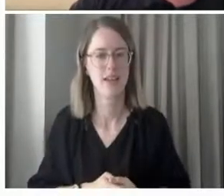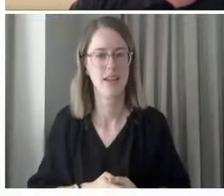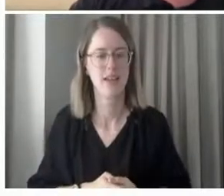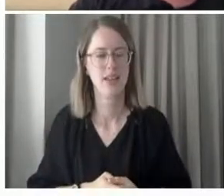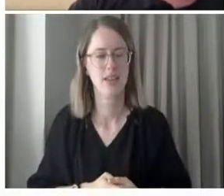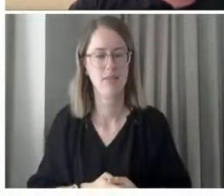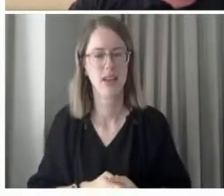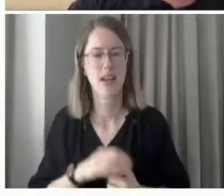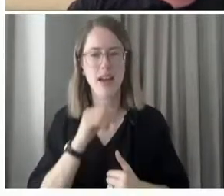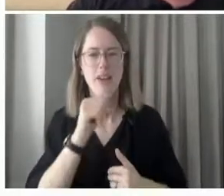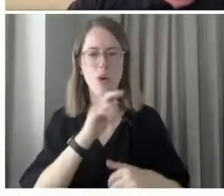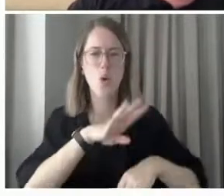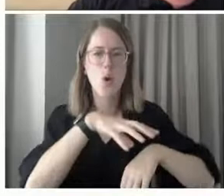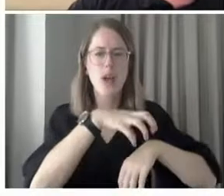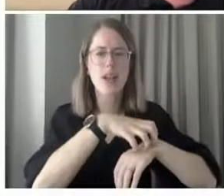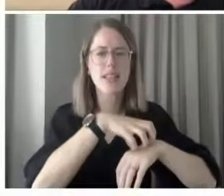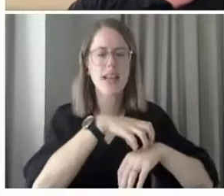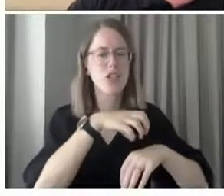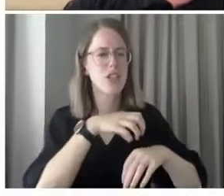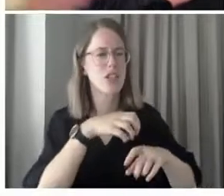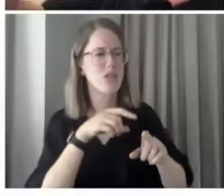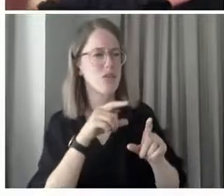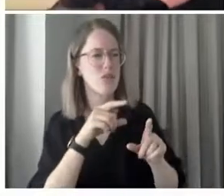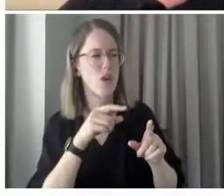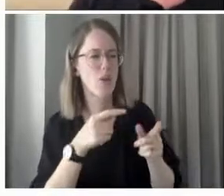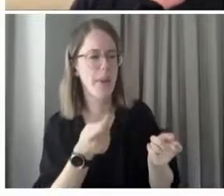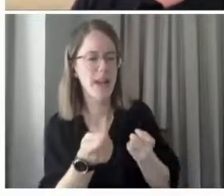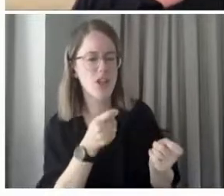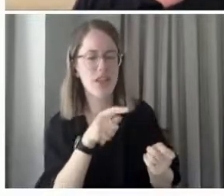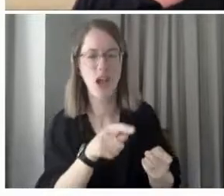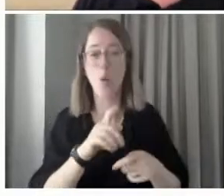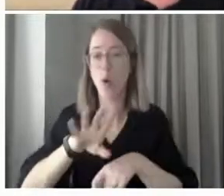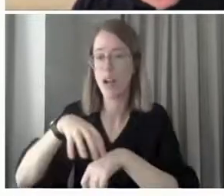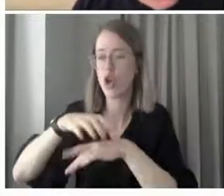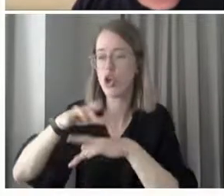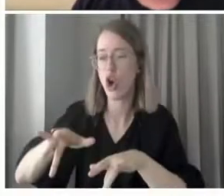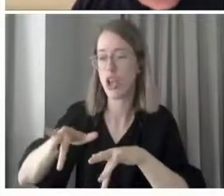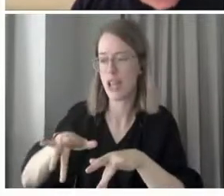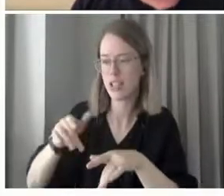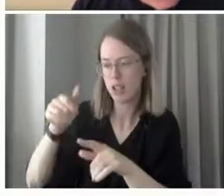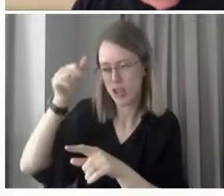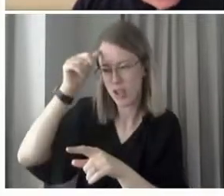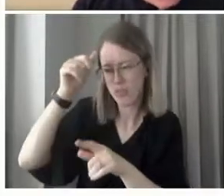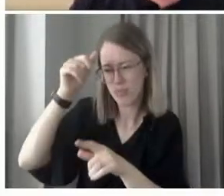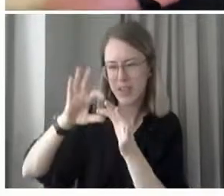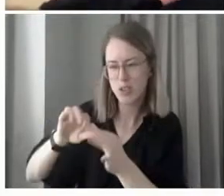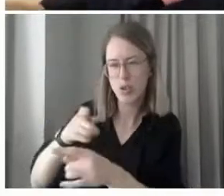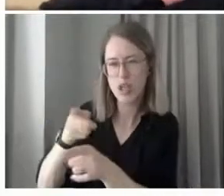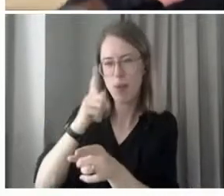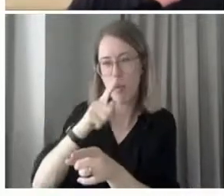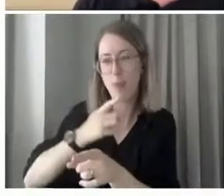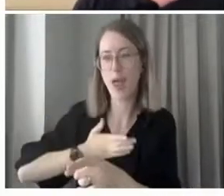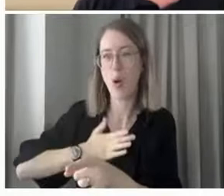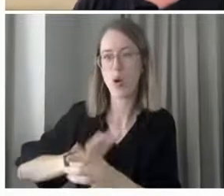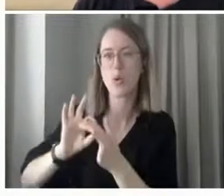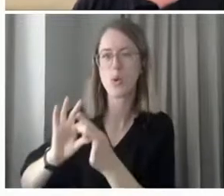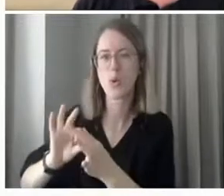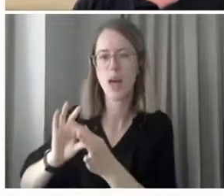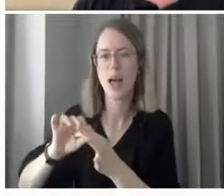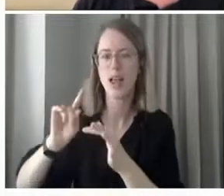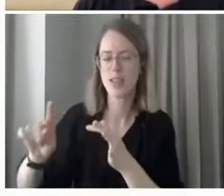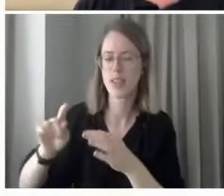whether that's organizations that are doing that, or whether organizations who don't have this audience and would like to have it, are they catering for this